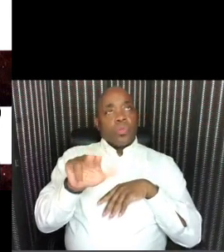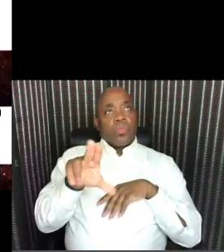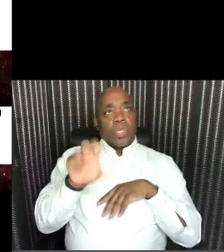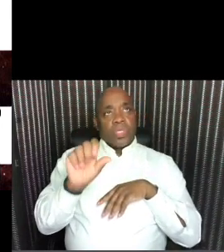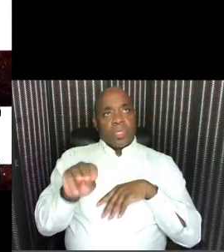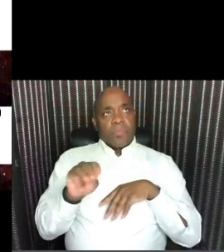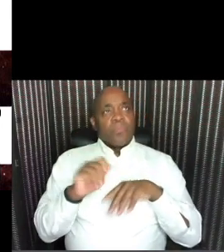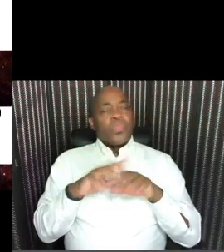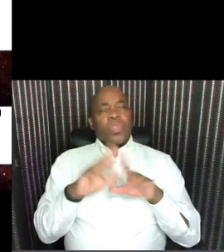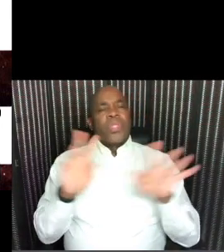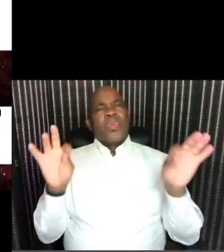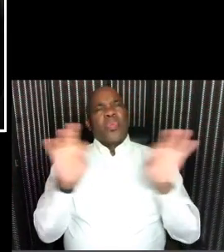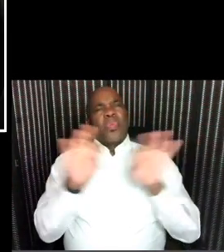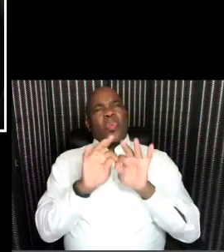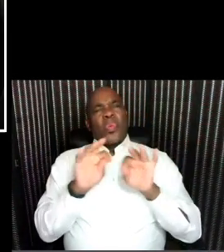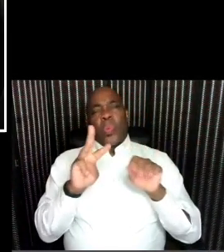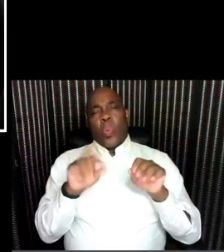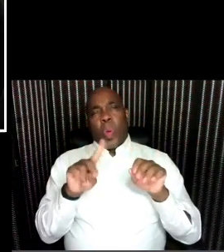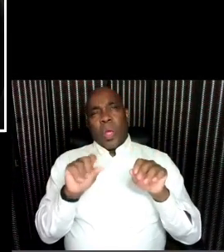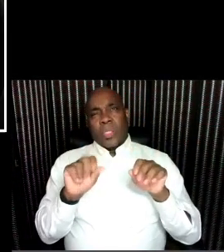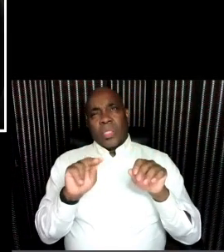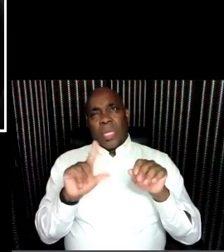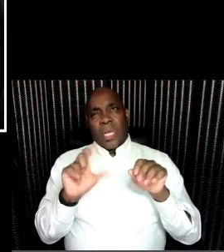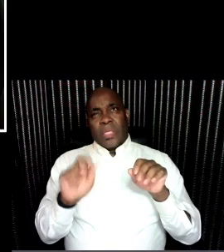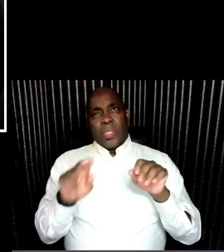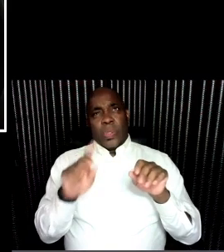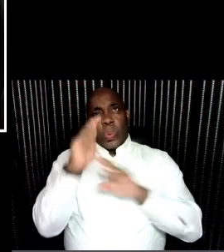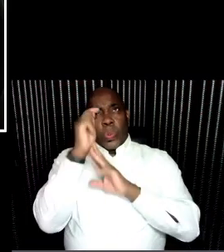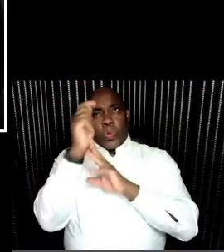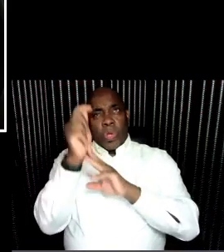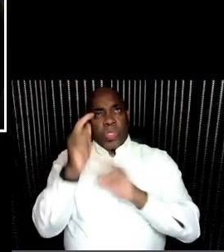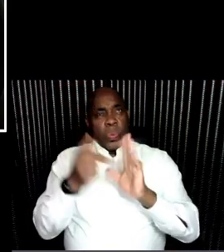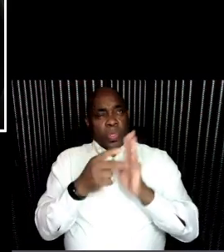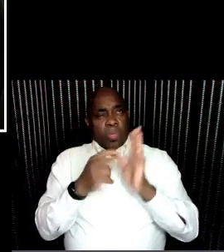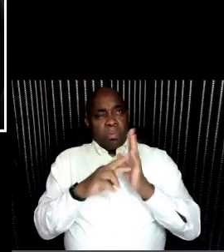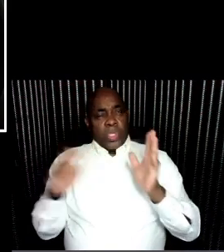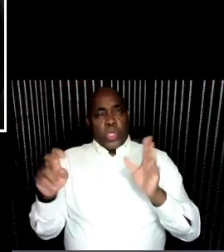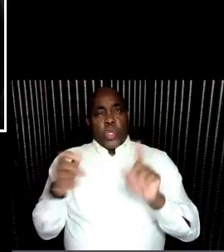figure who further sort of theorizes what this means. And she really calls attention